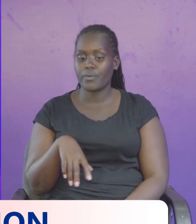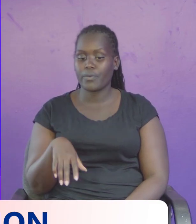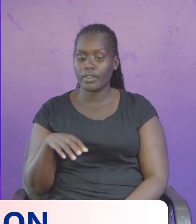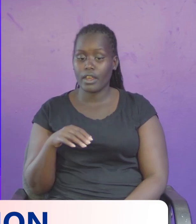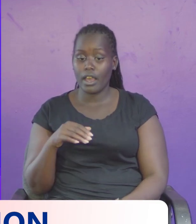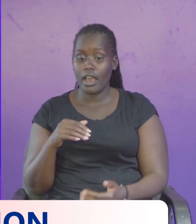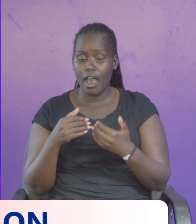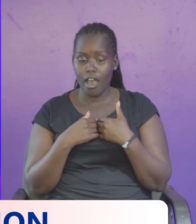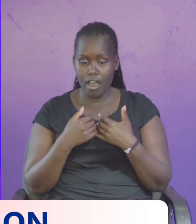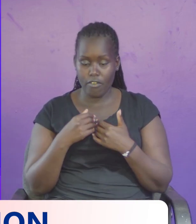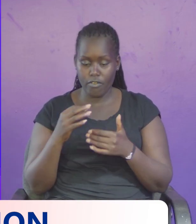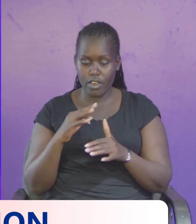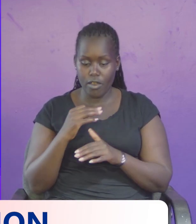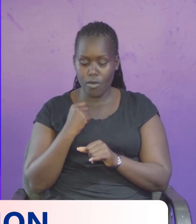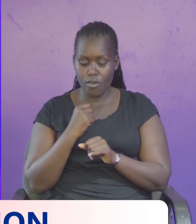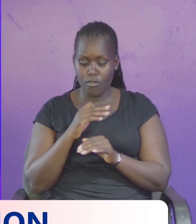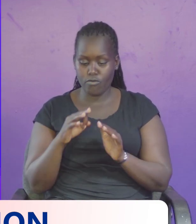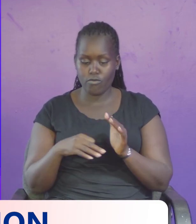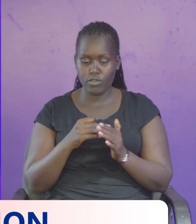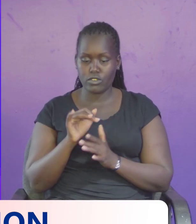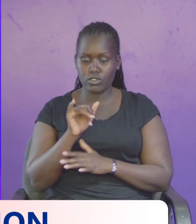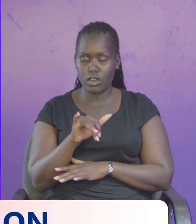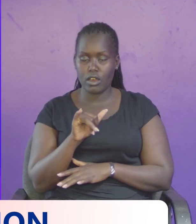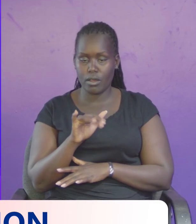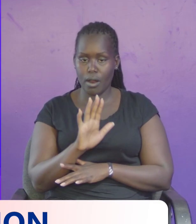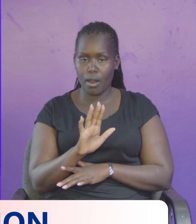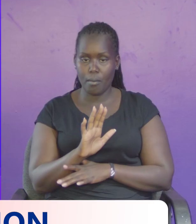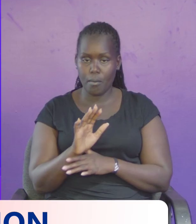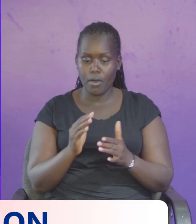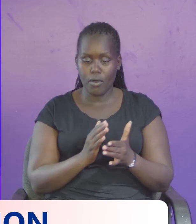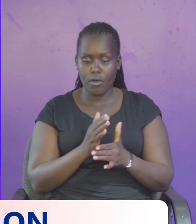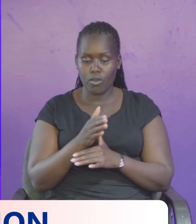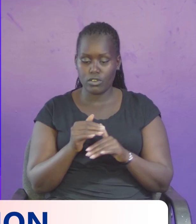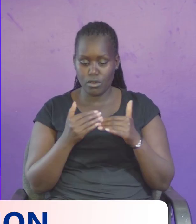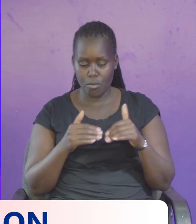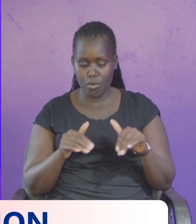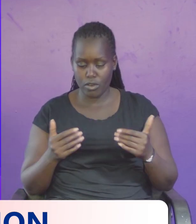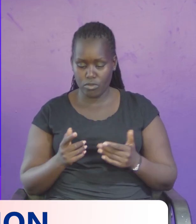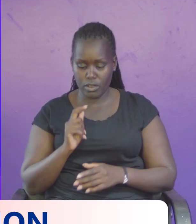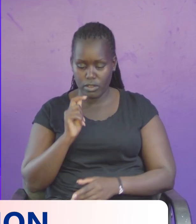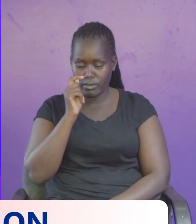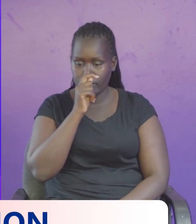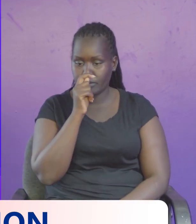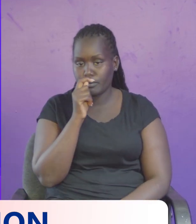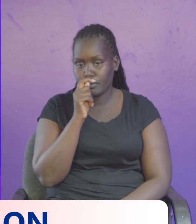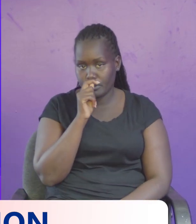function to a great extent. Cross the other border to Tanzania, just